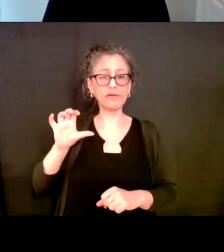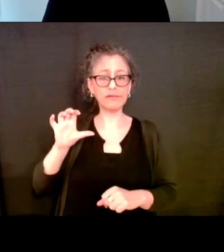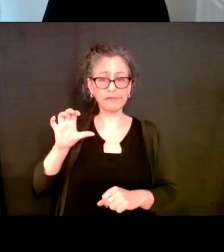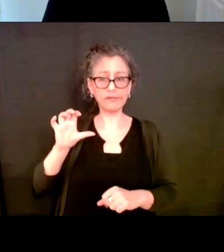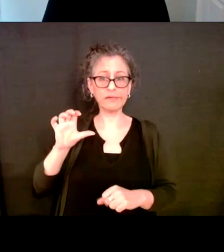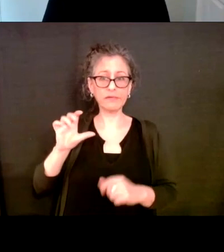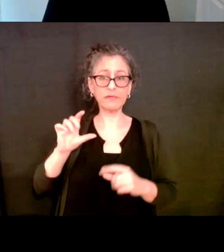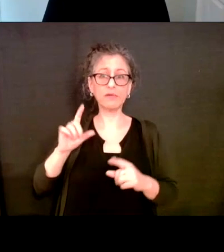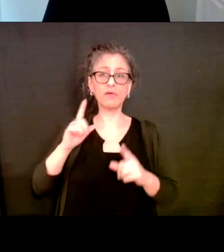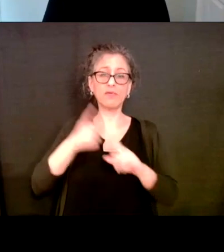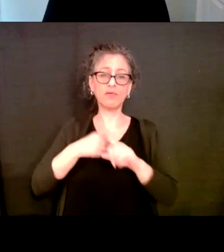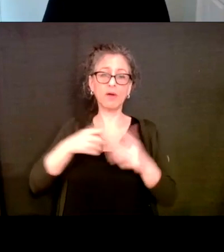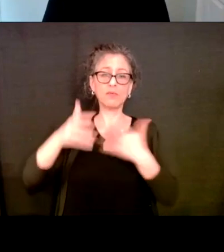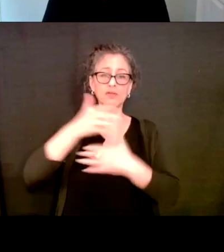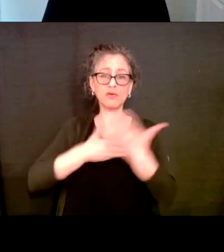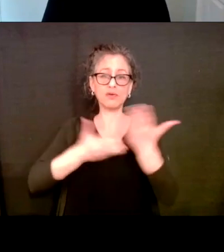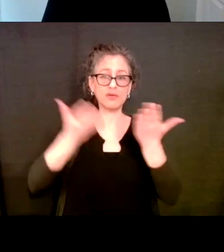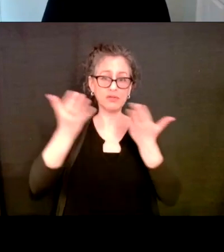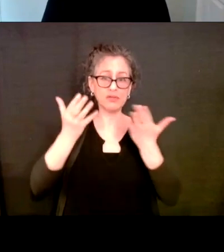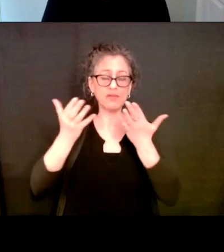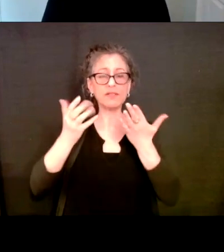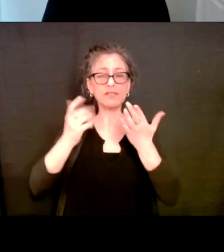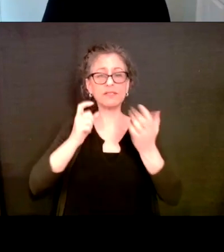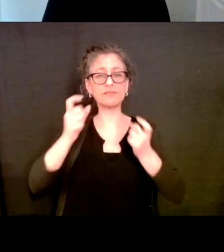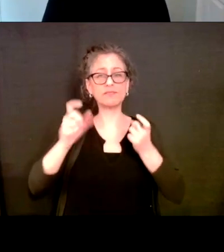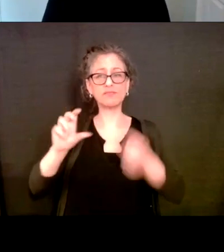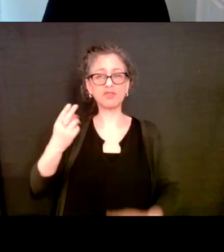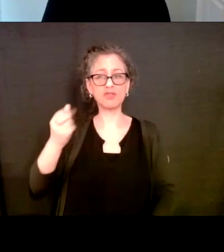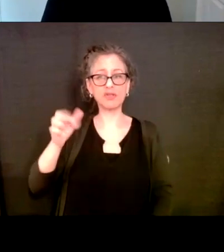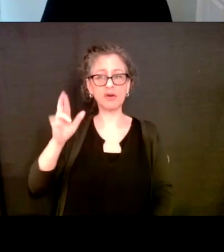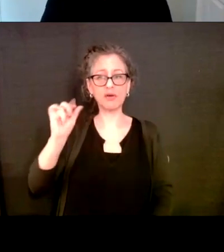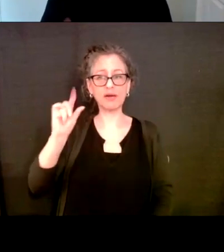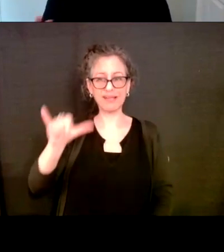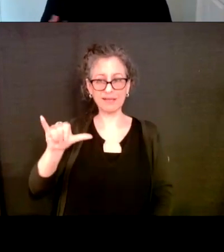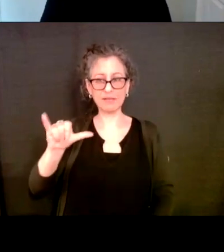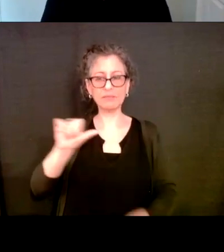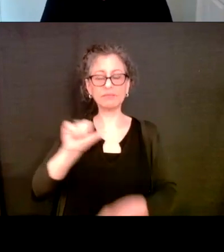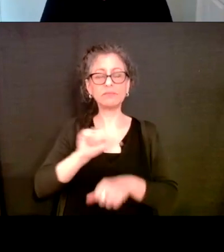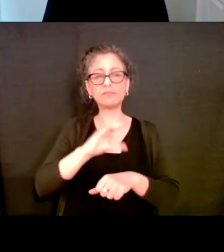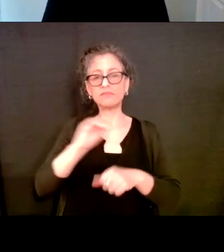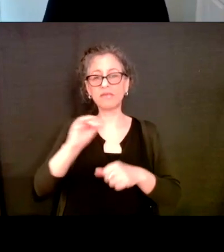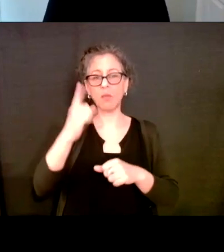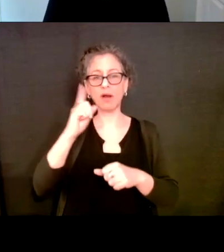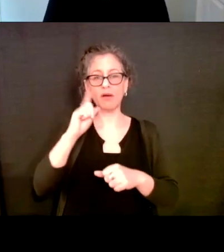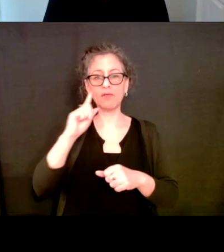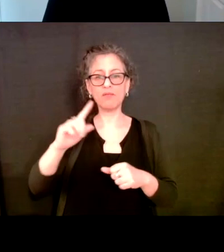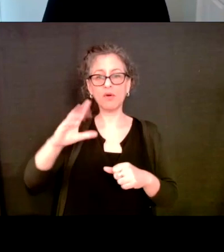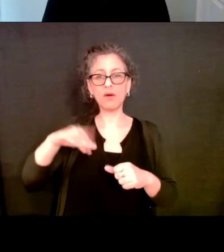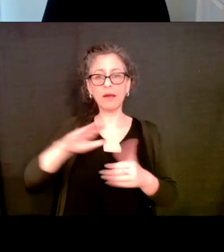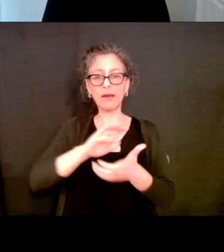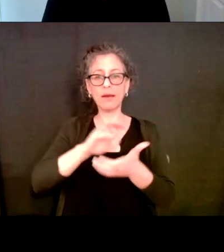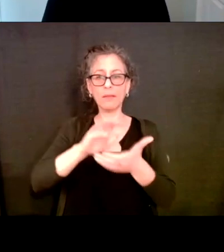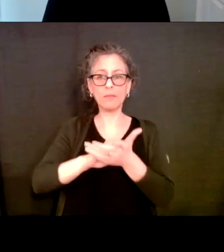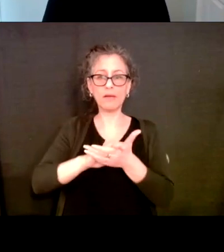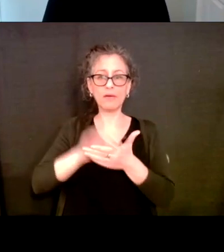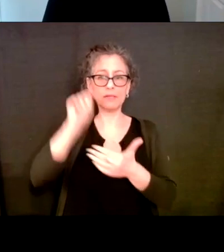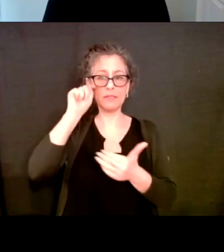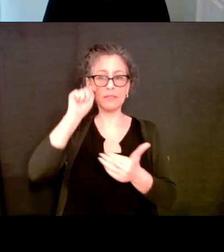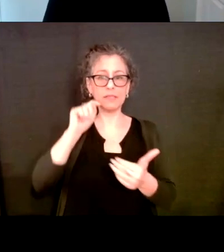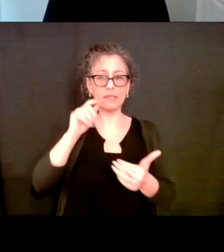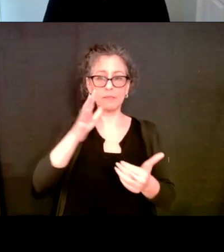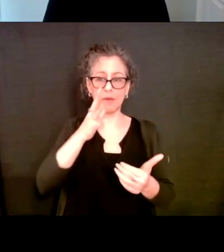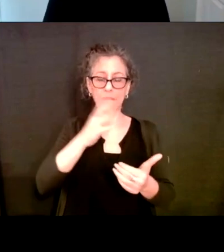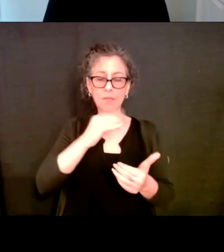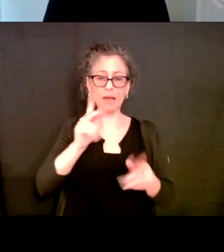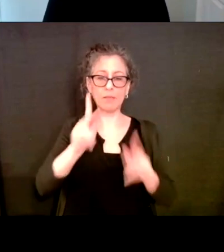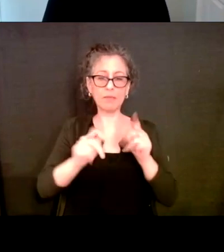social services and in charitable work. One for unwed teenage mothers, also for